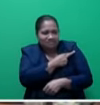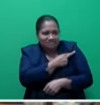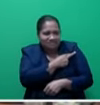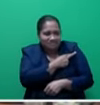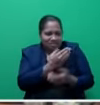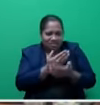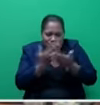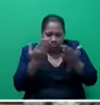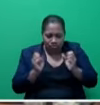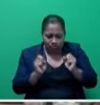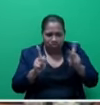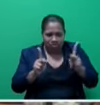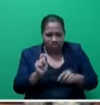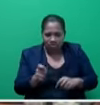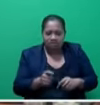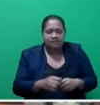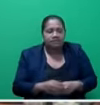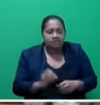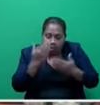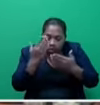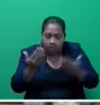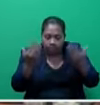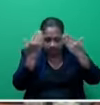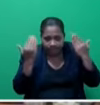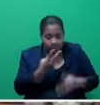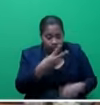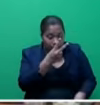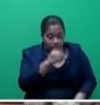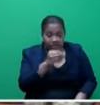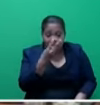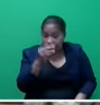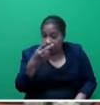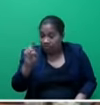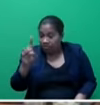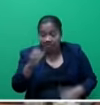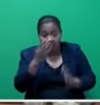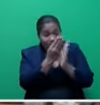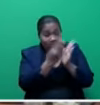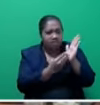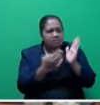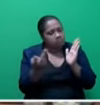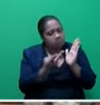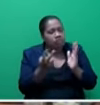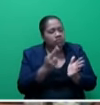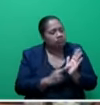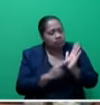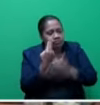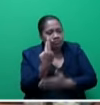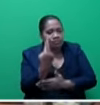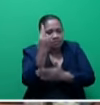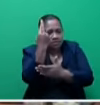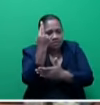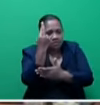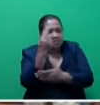huge opportunities as well. Honourable Speaker, the 2020-2021 budget represents both an endorsement of the direction taken